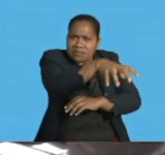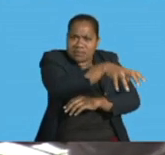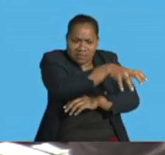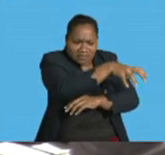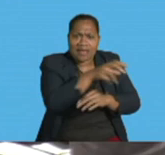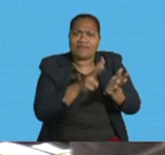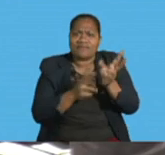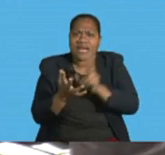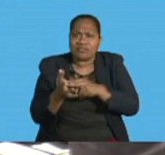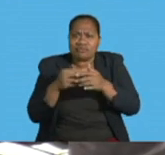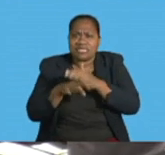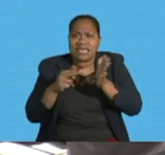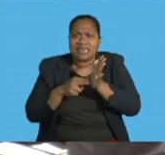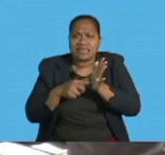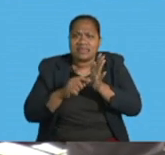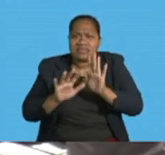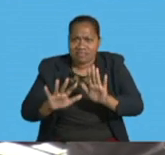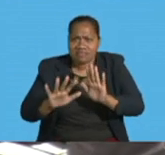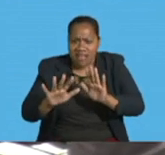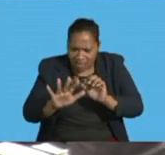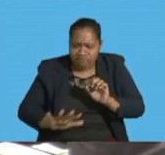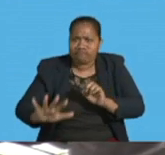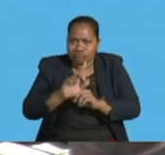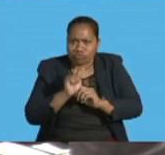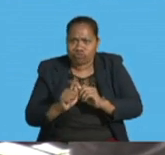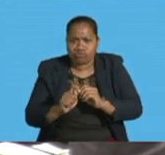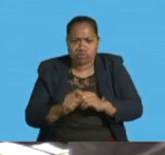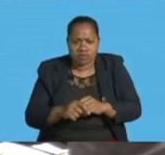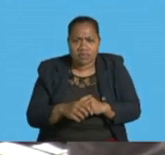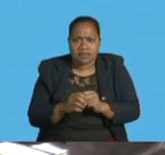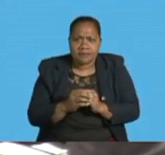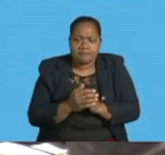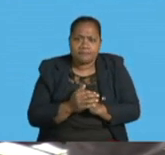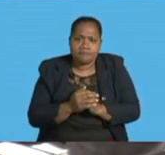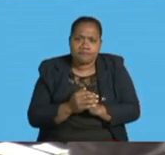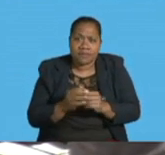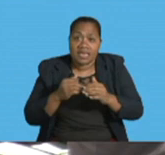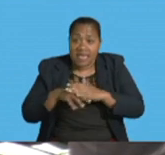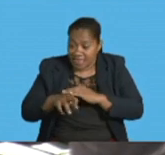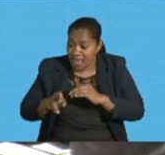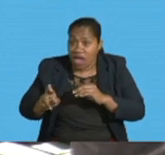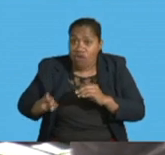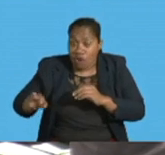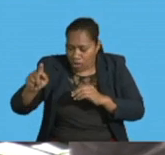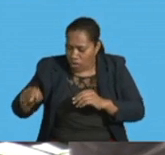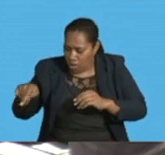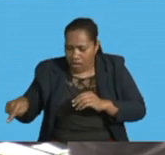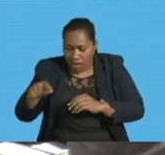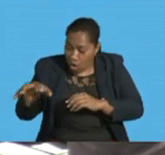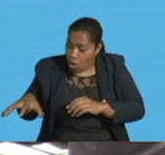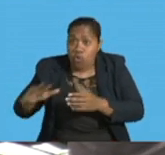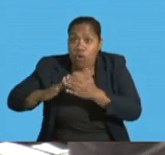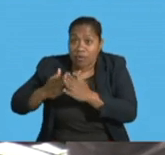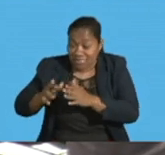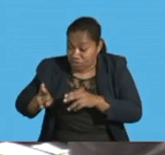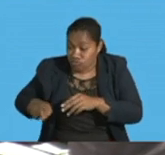Naivakavau in the Taileru province, and Narodake and Moanaira in the Rewa province. These communities are